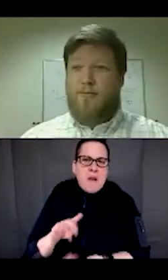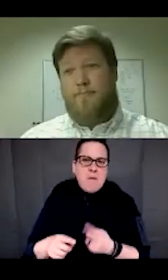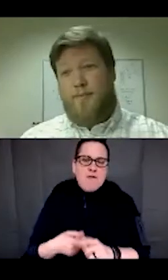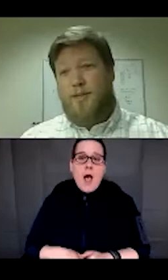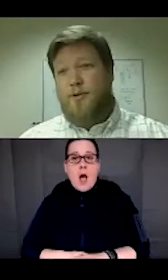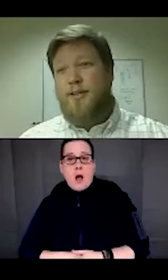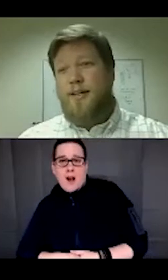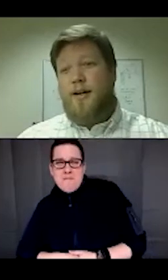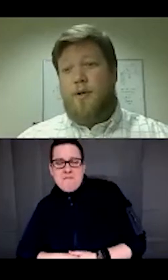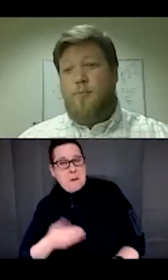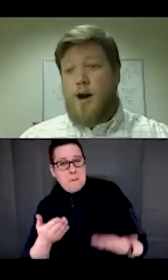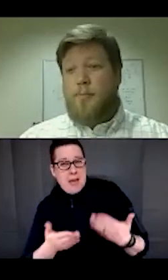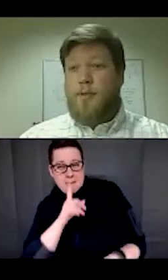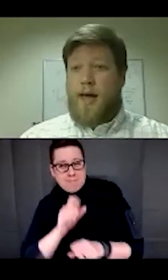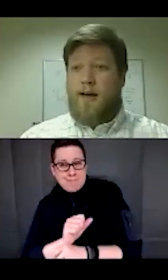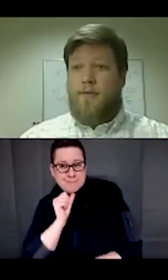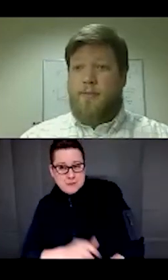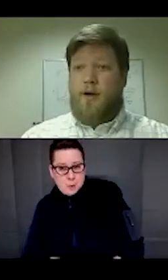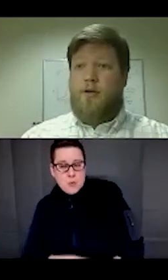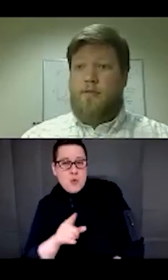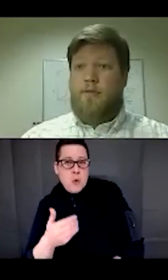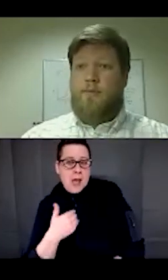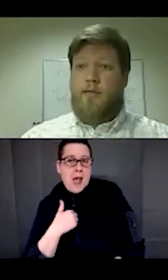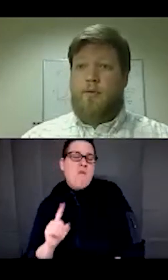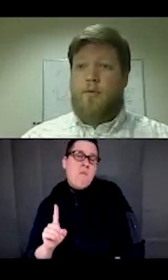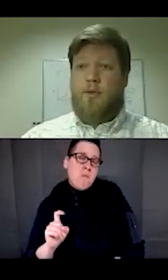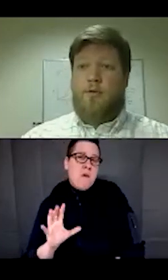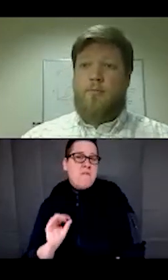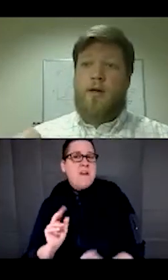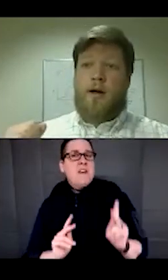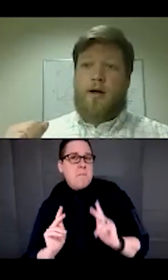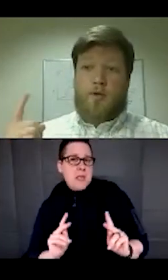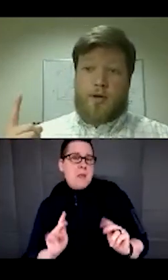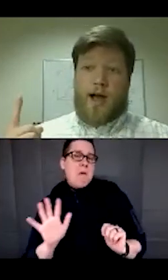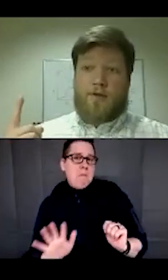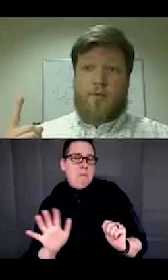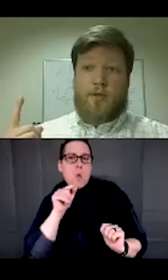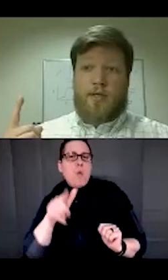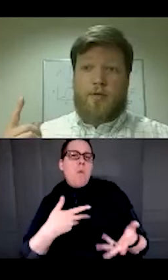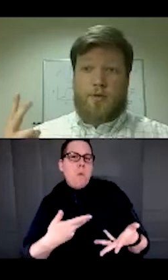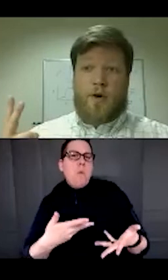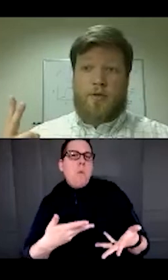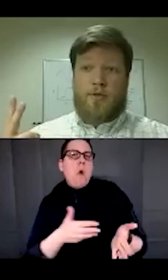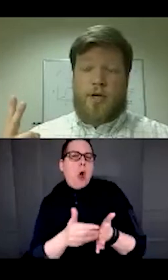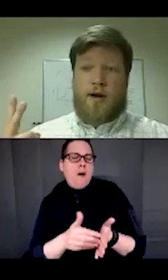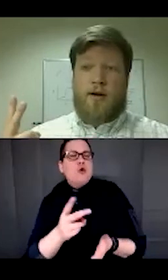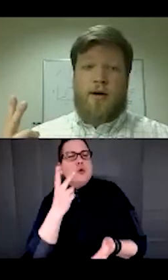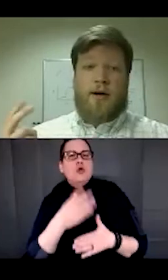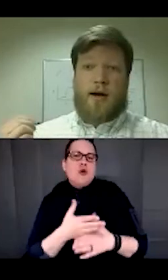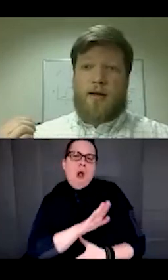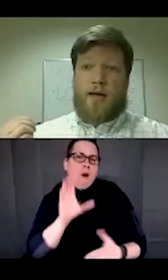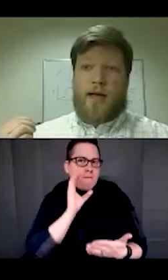well, maybe you don't. What you probably have is about 150 people with whom you interact frequently, whose photos you